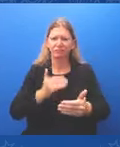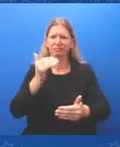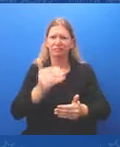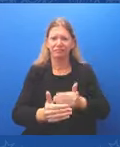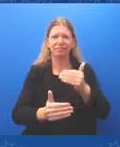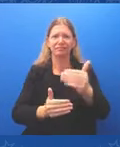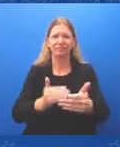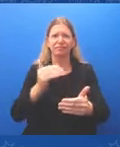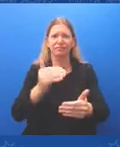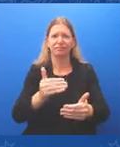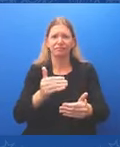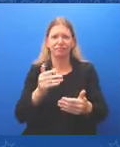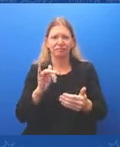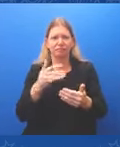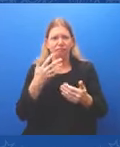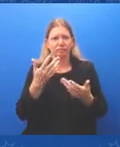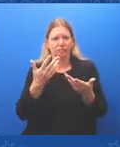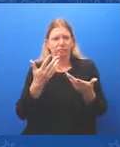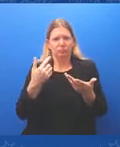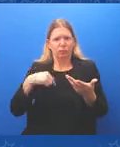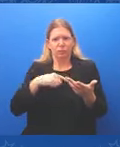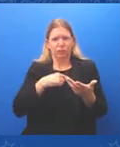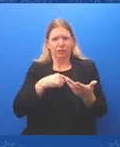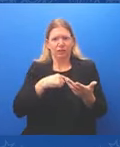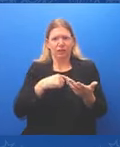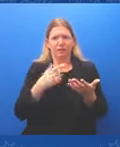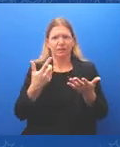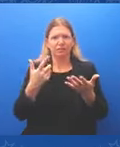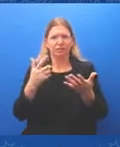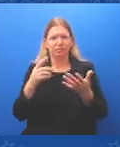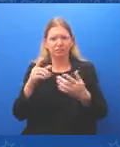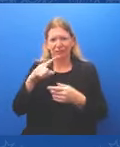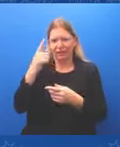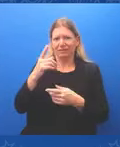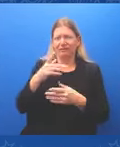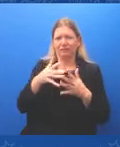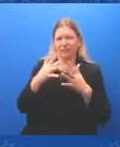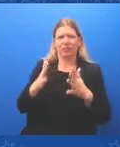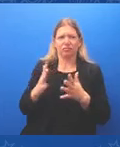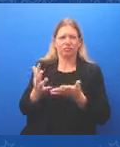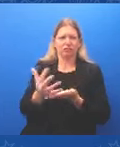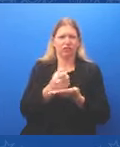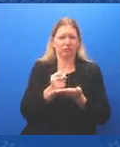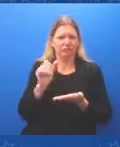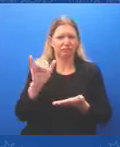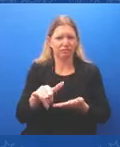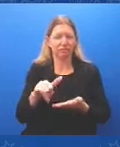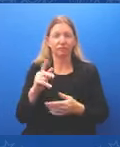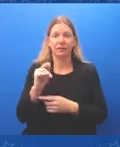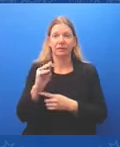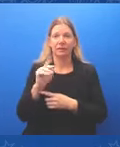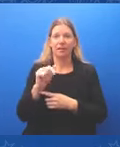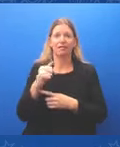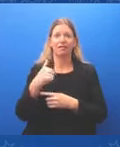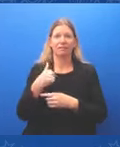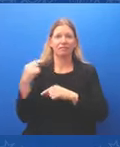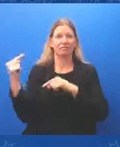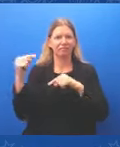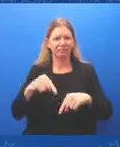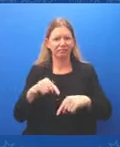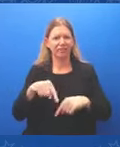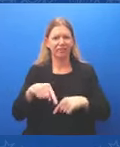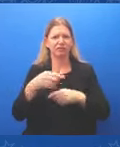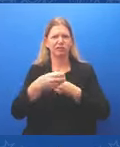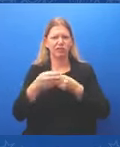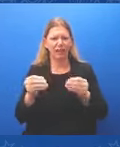decades. Kamala and I came to office determined to change our economics, determined to change it in the